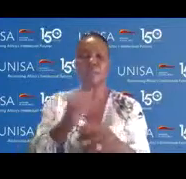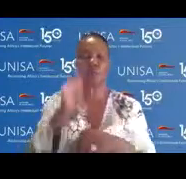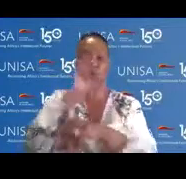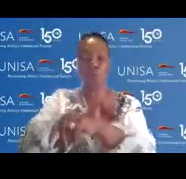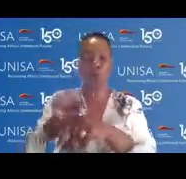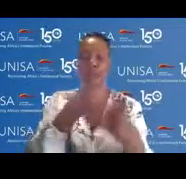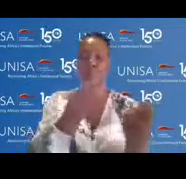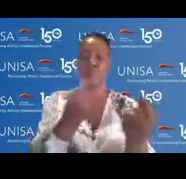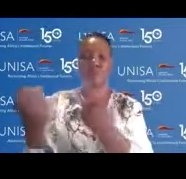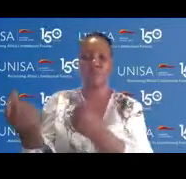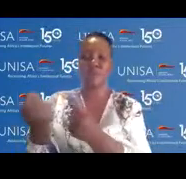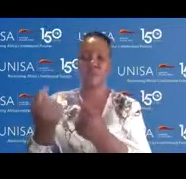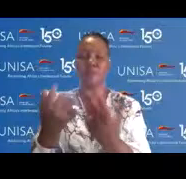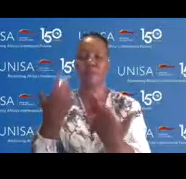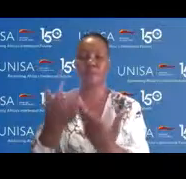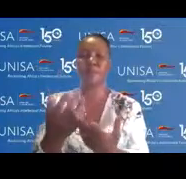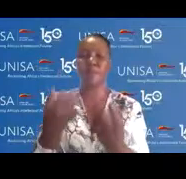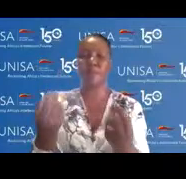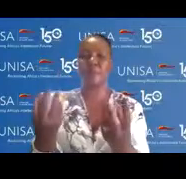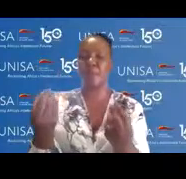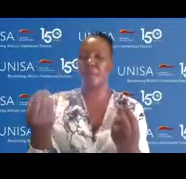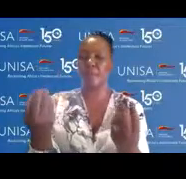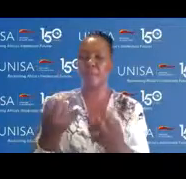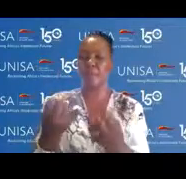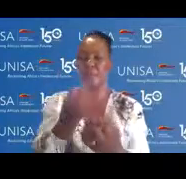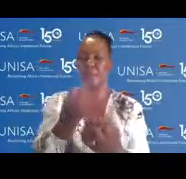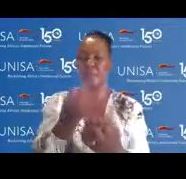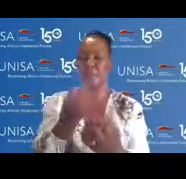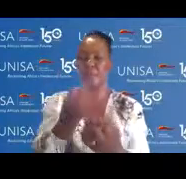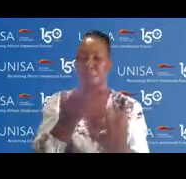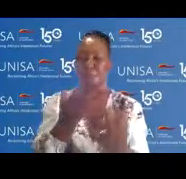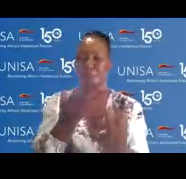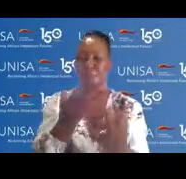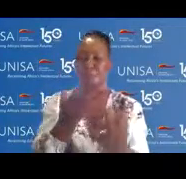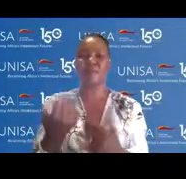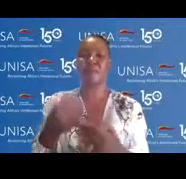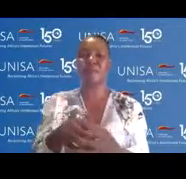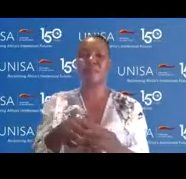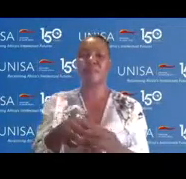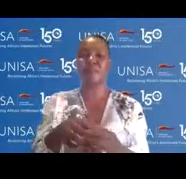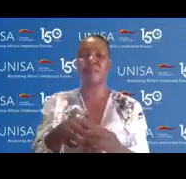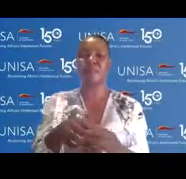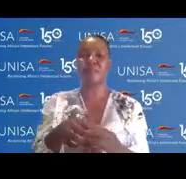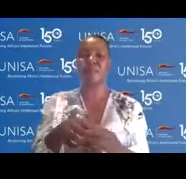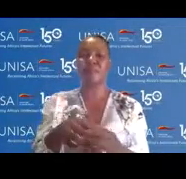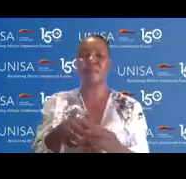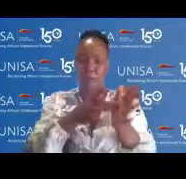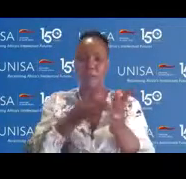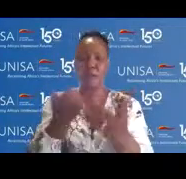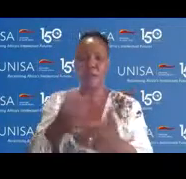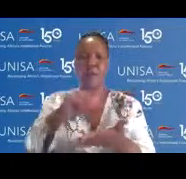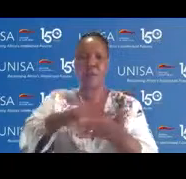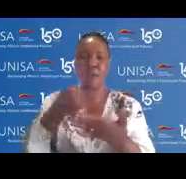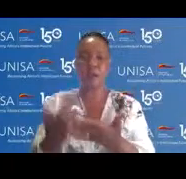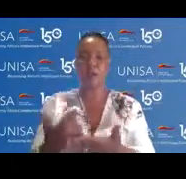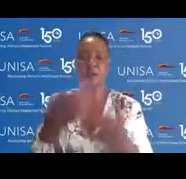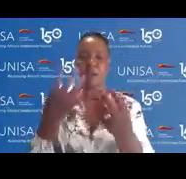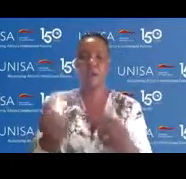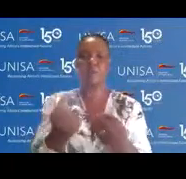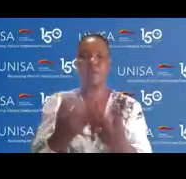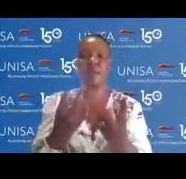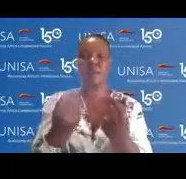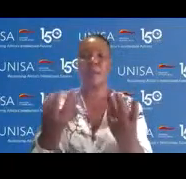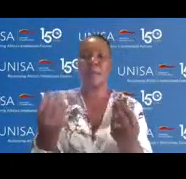crunching a whole lot of numbers, it is advantageous for you to get a laptop that has a number pad, because it's easier